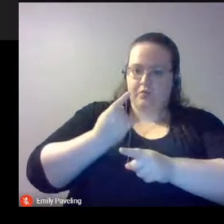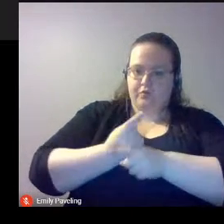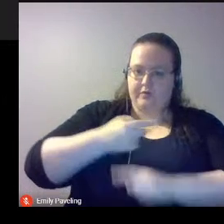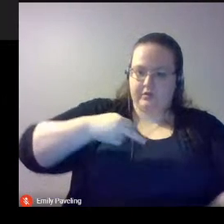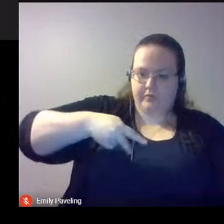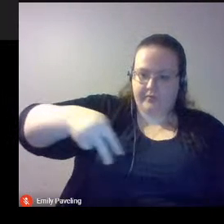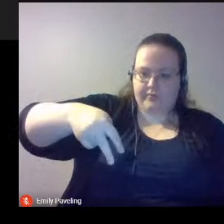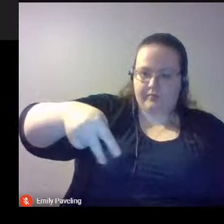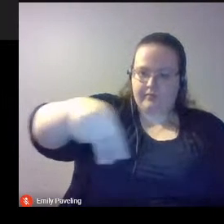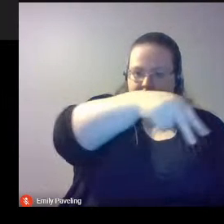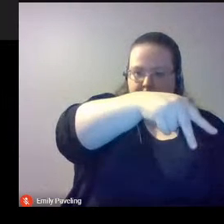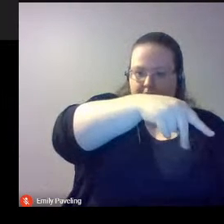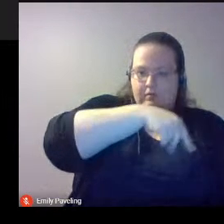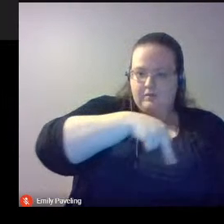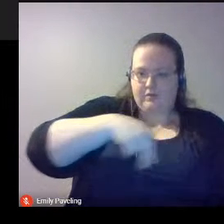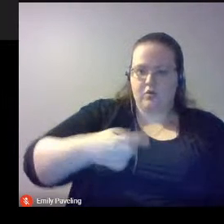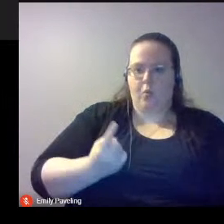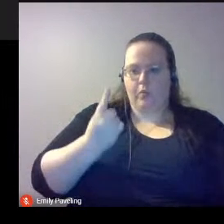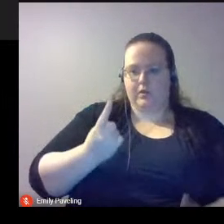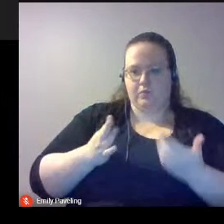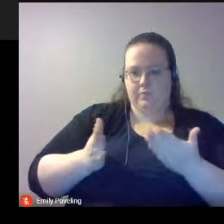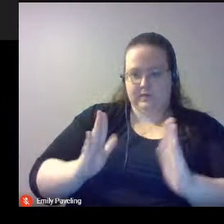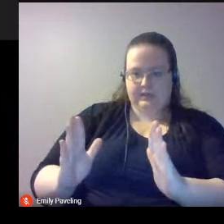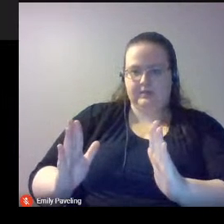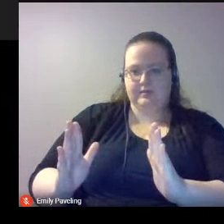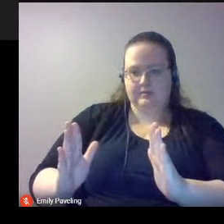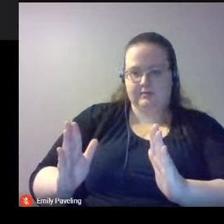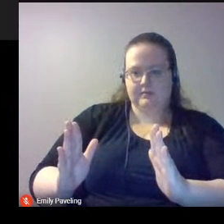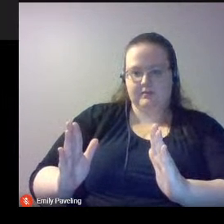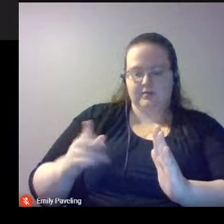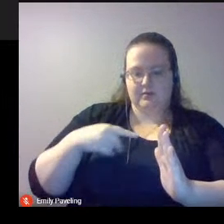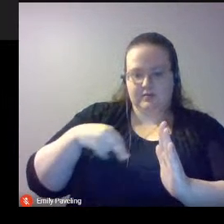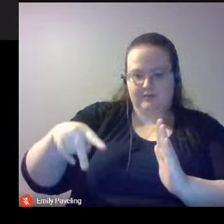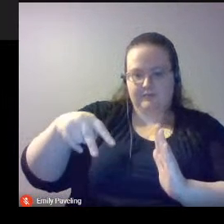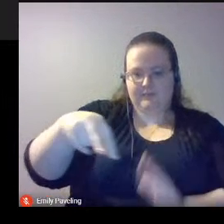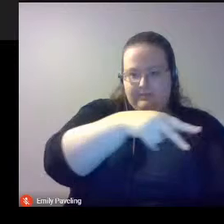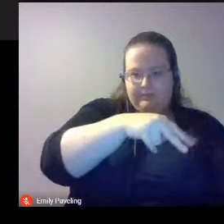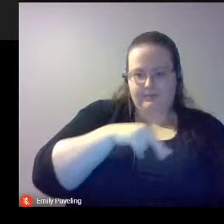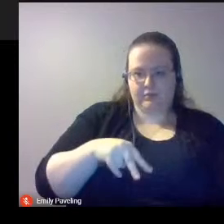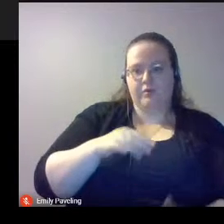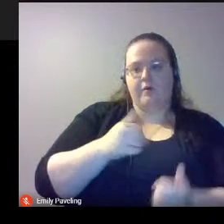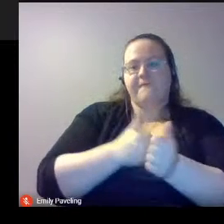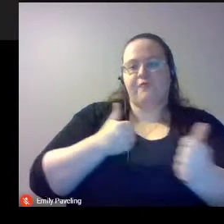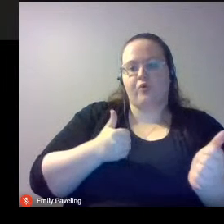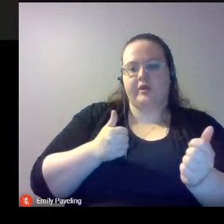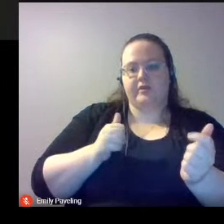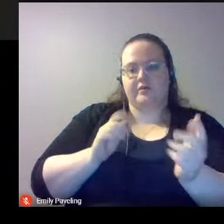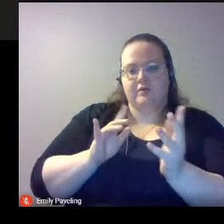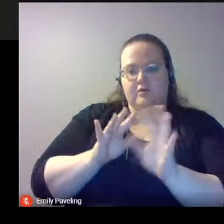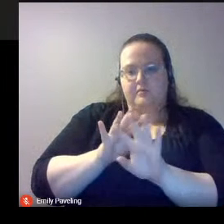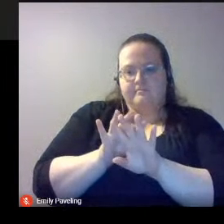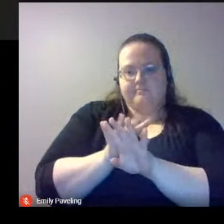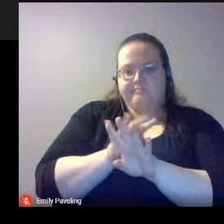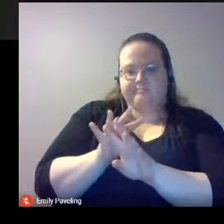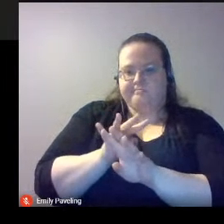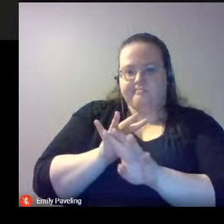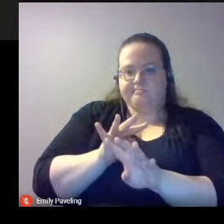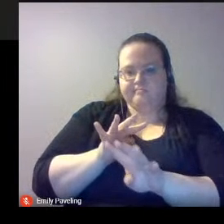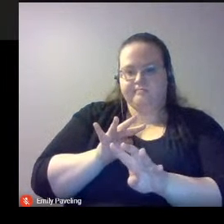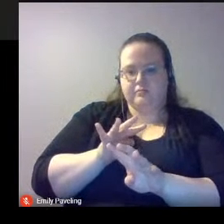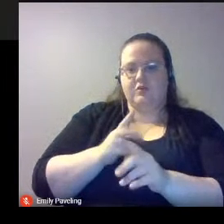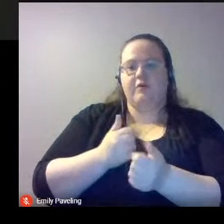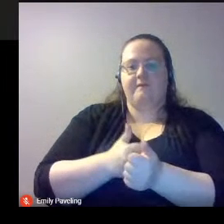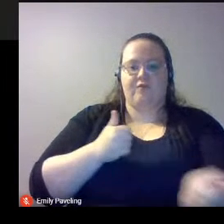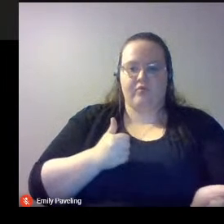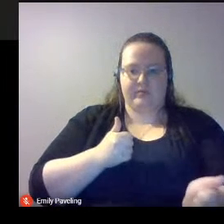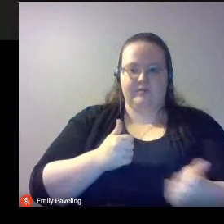that'll promote physical distancing and avoid or reduce the likelihood of folks congregating in our hallways. And we also have